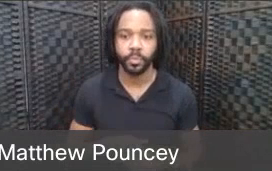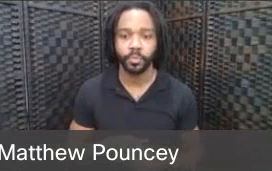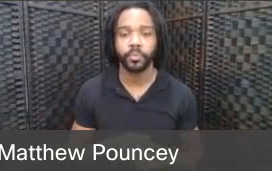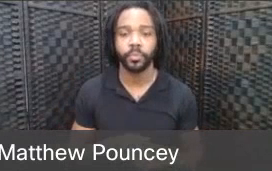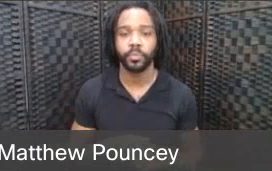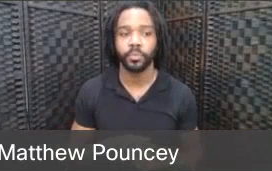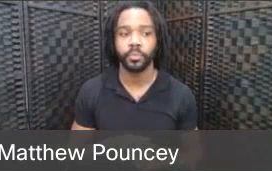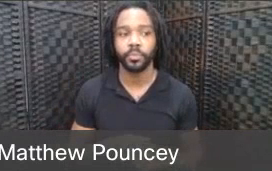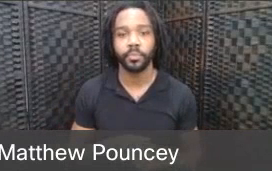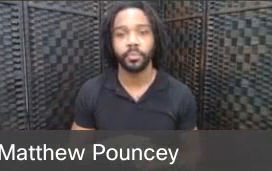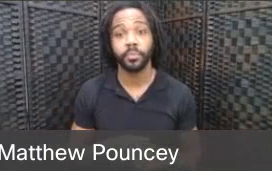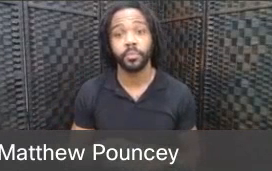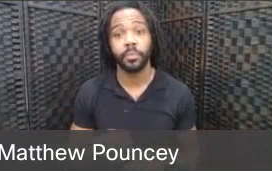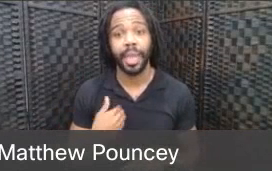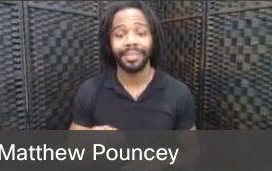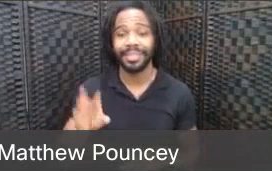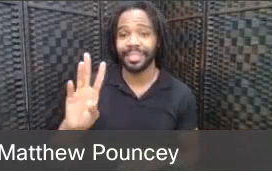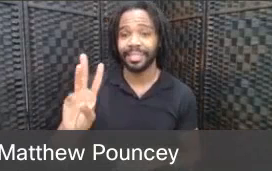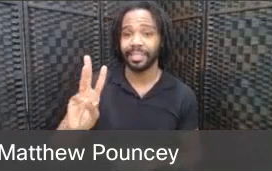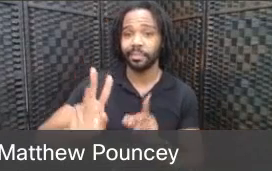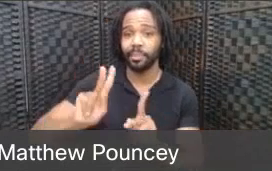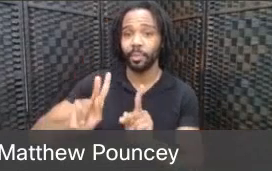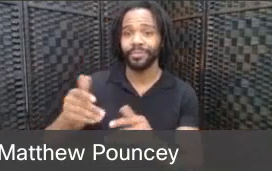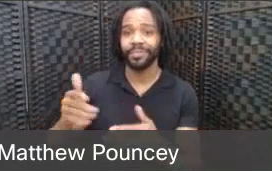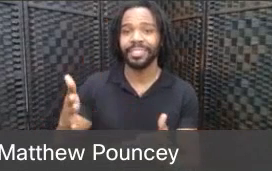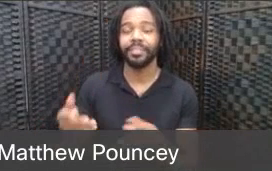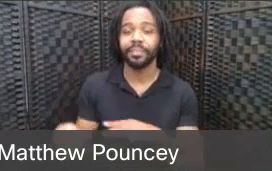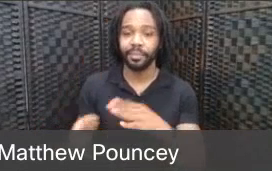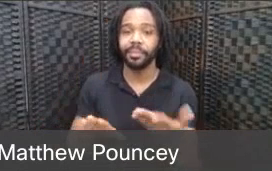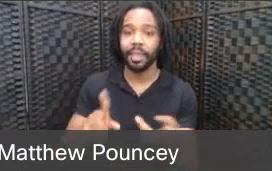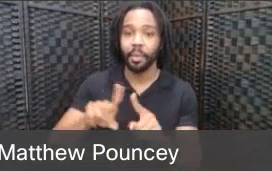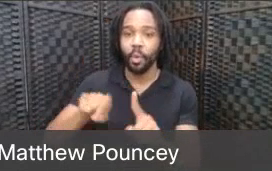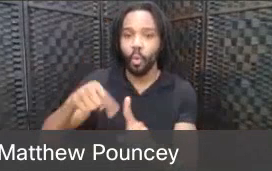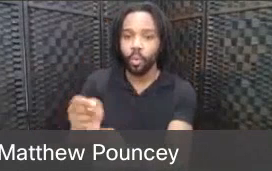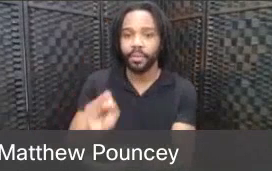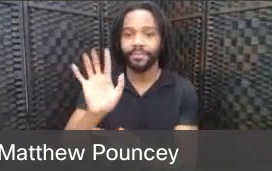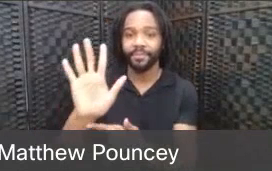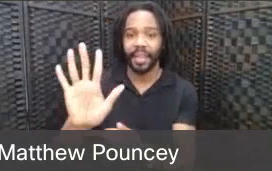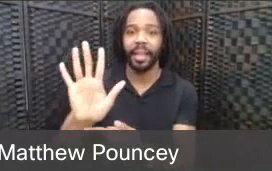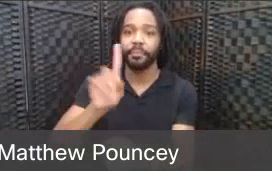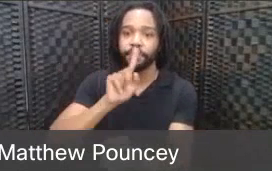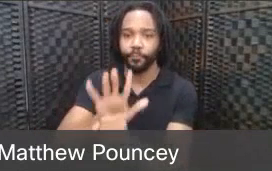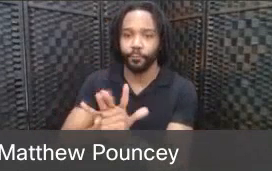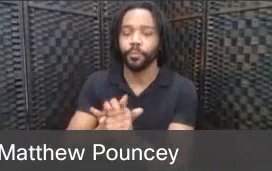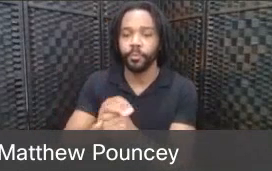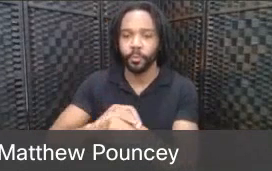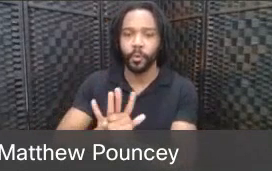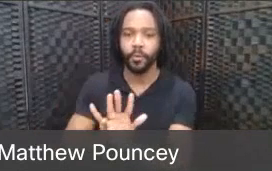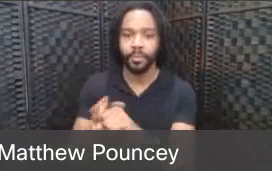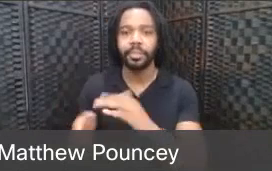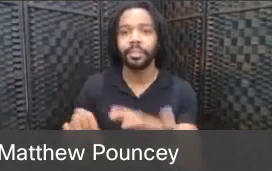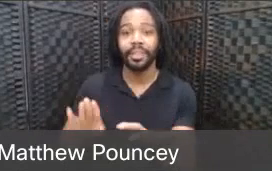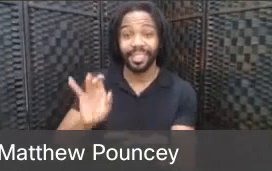There have been 6 people who have died, but only 5 of these are confirmed COVID deaths. So those 5 people